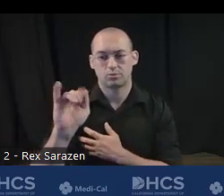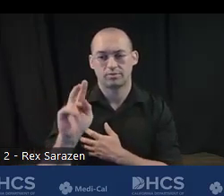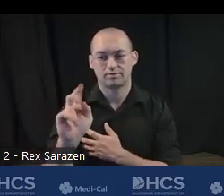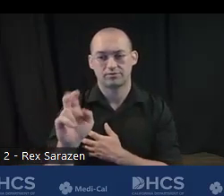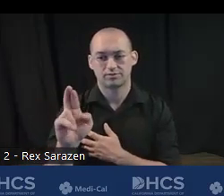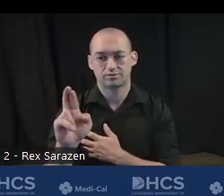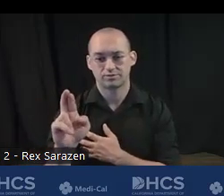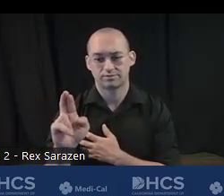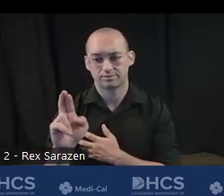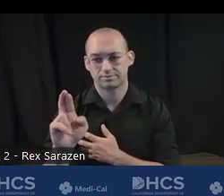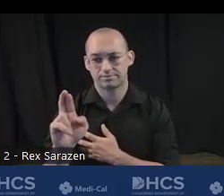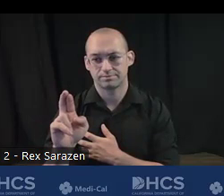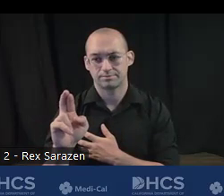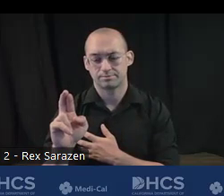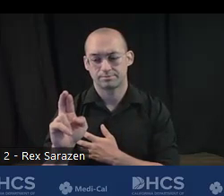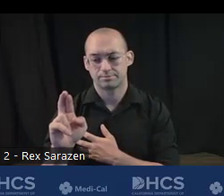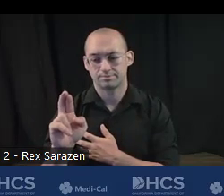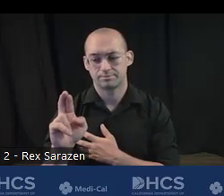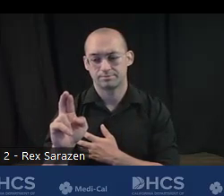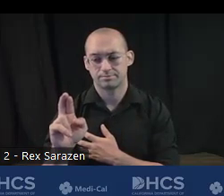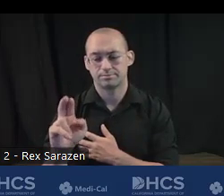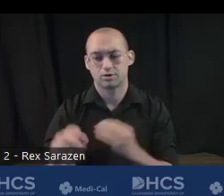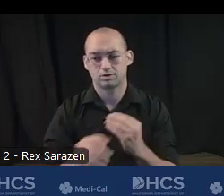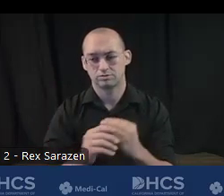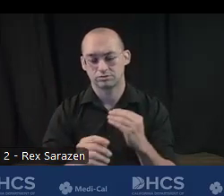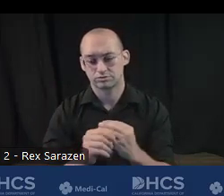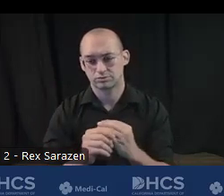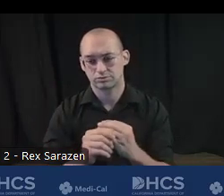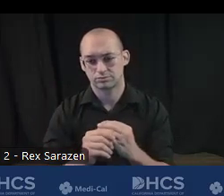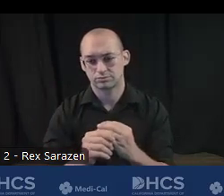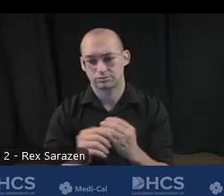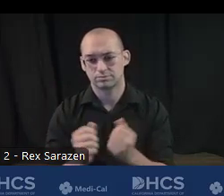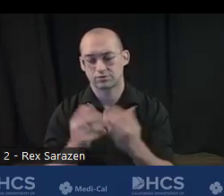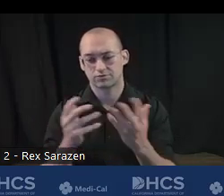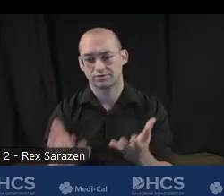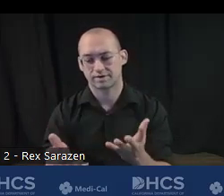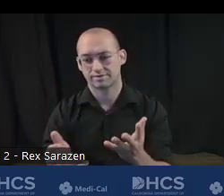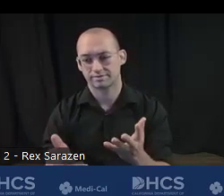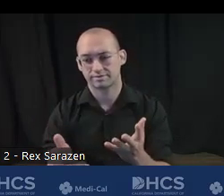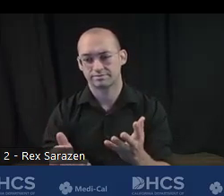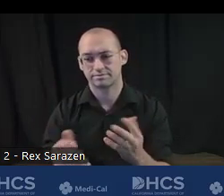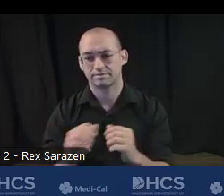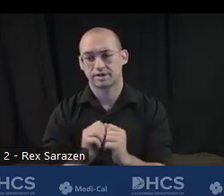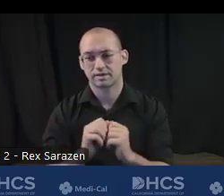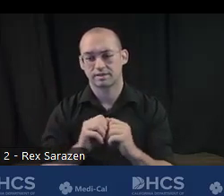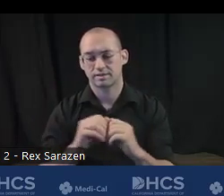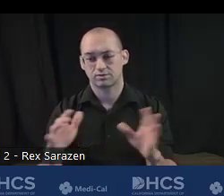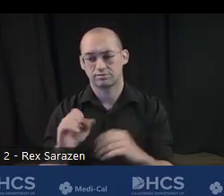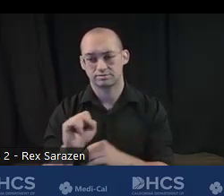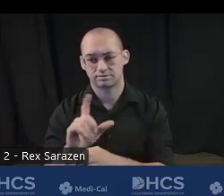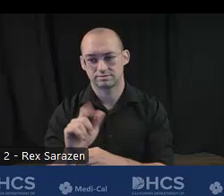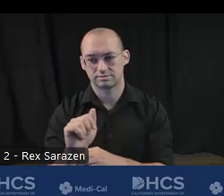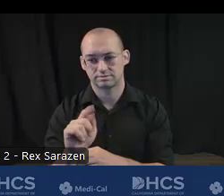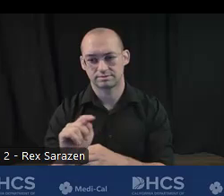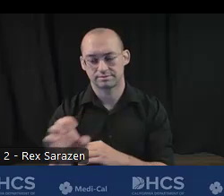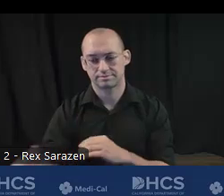services, but also really provide a blank slate for DHCS, CDA, and